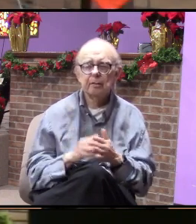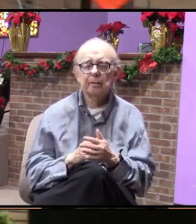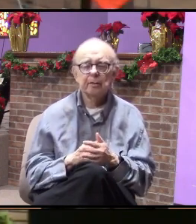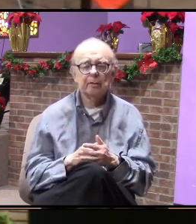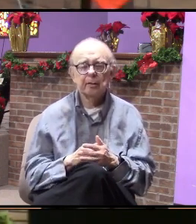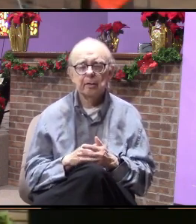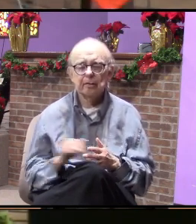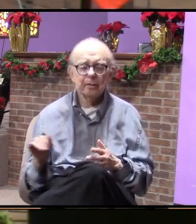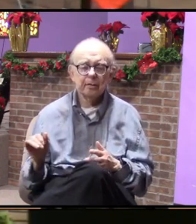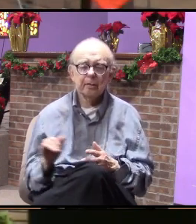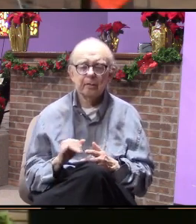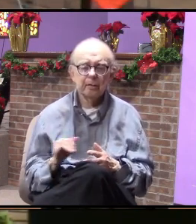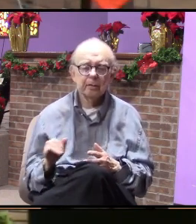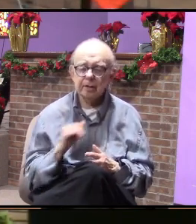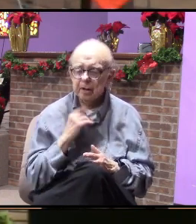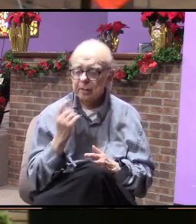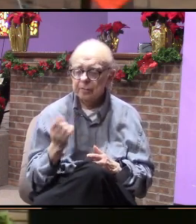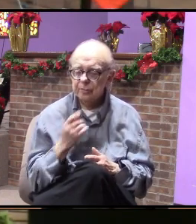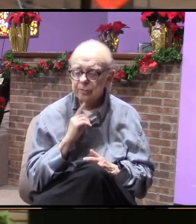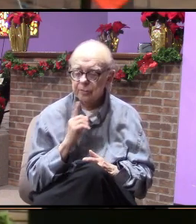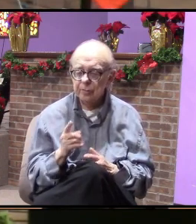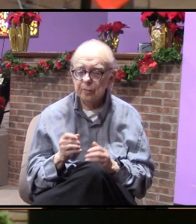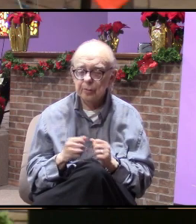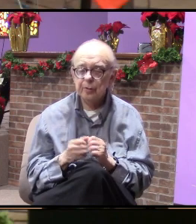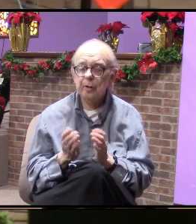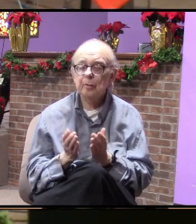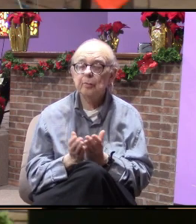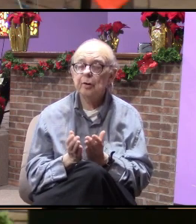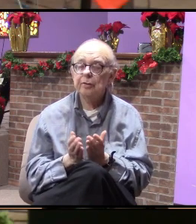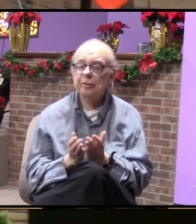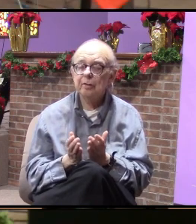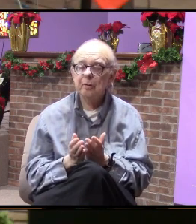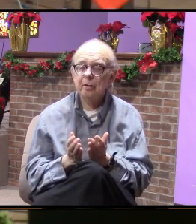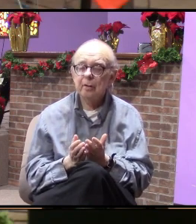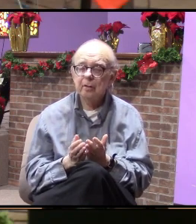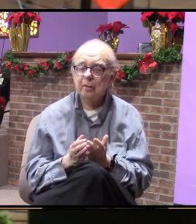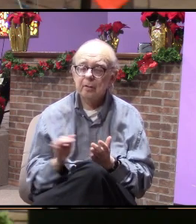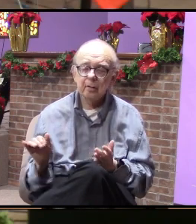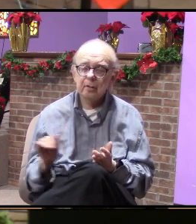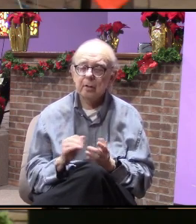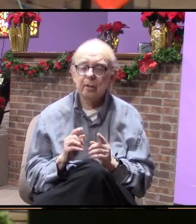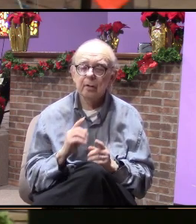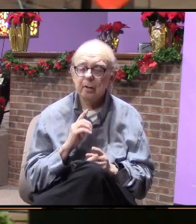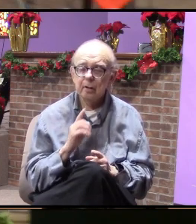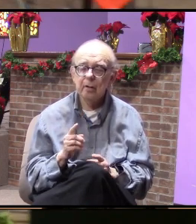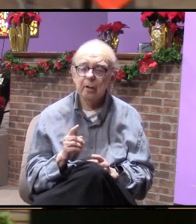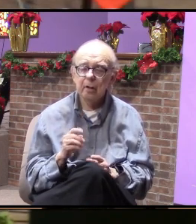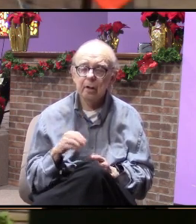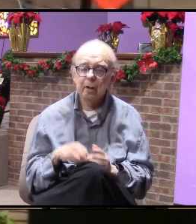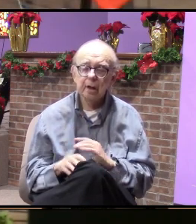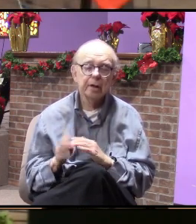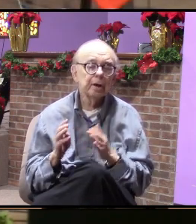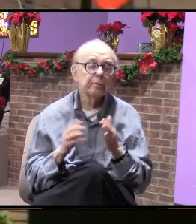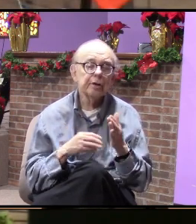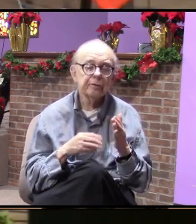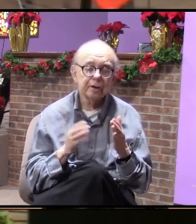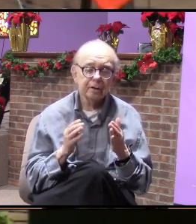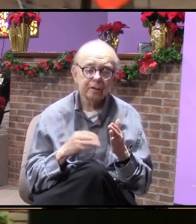the same is not only true in books, it's also true in